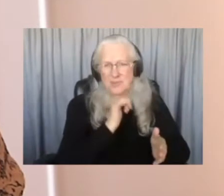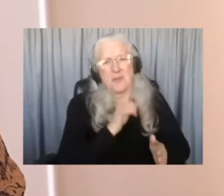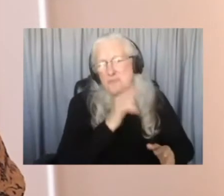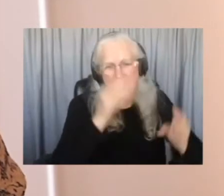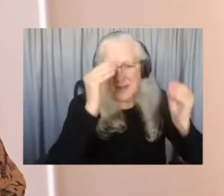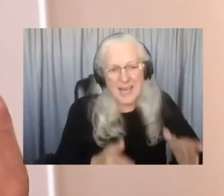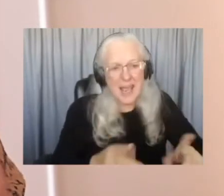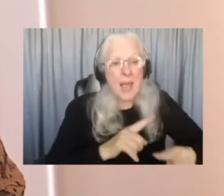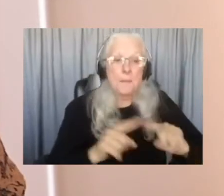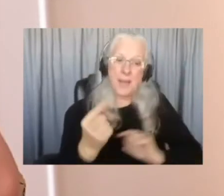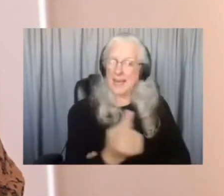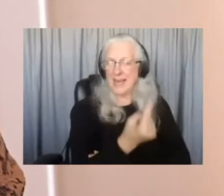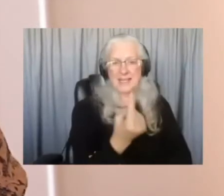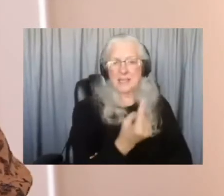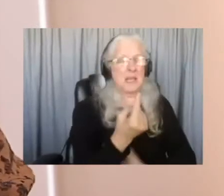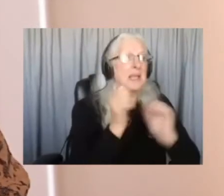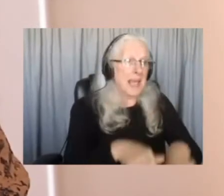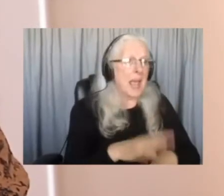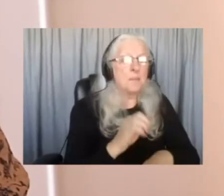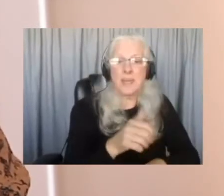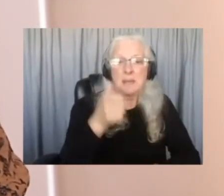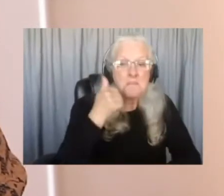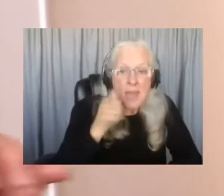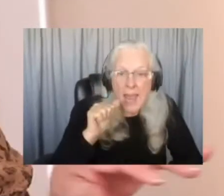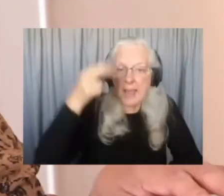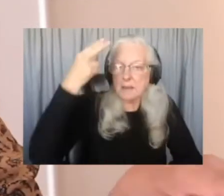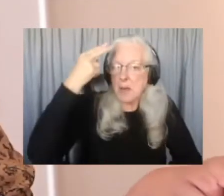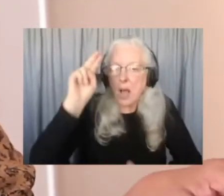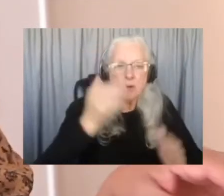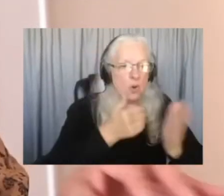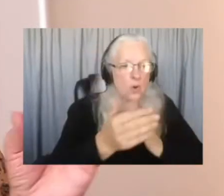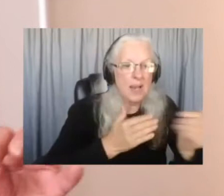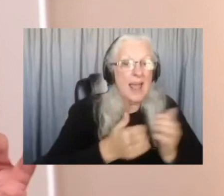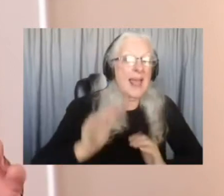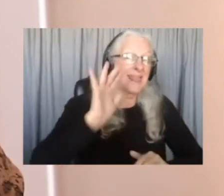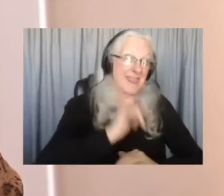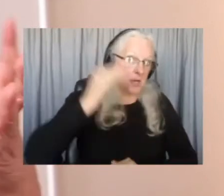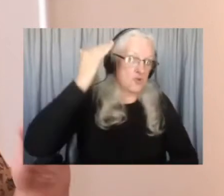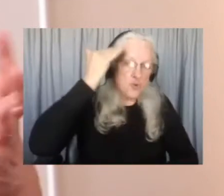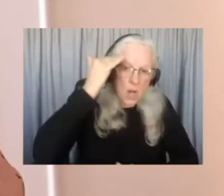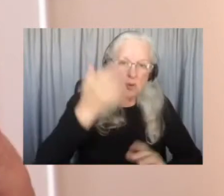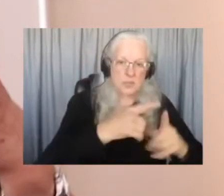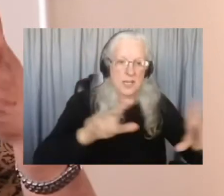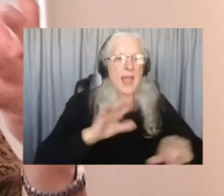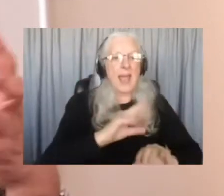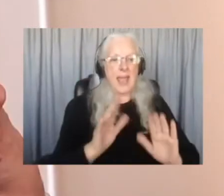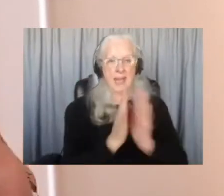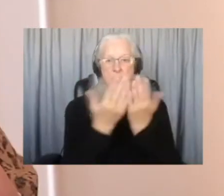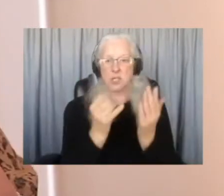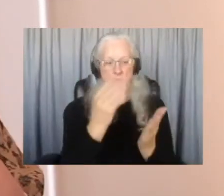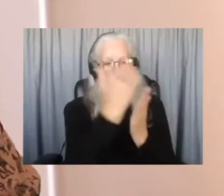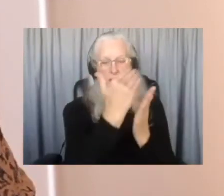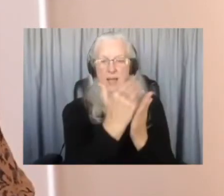aunt, your uncle, whatever, whoever, knows the language. And it's a book of lessons. So they would say, okay, today we're